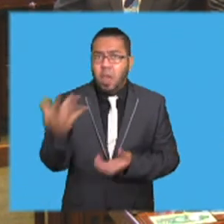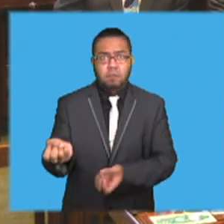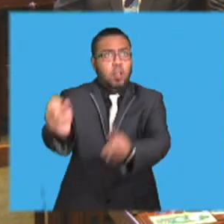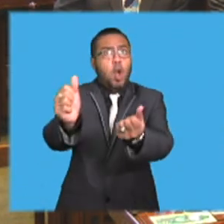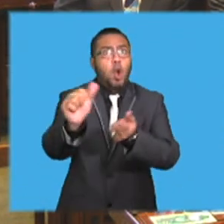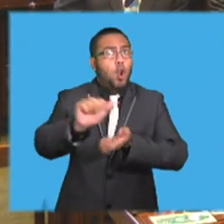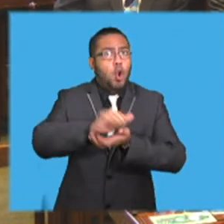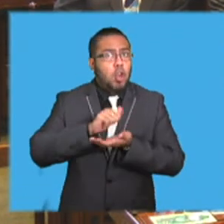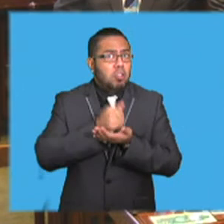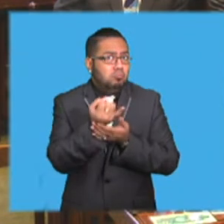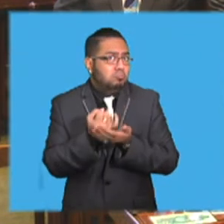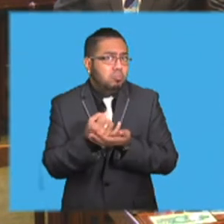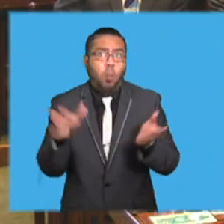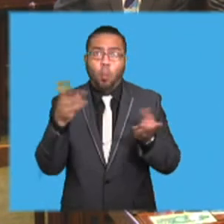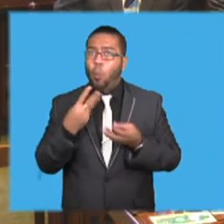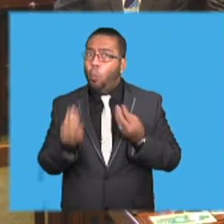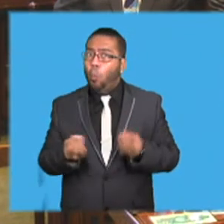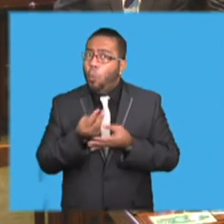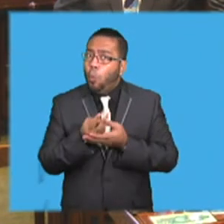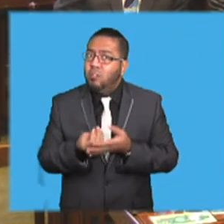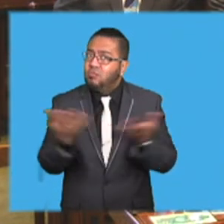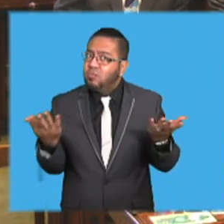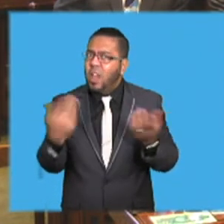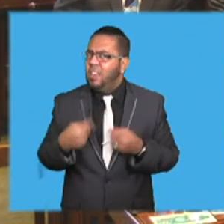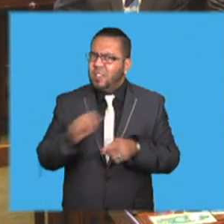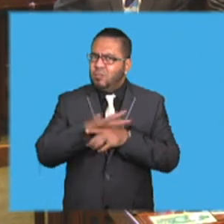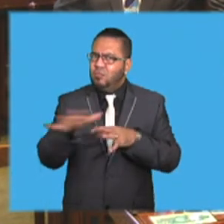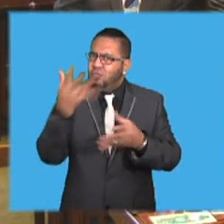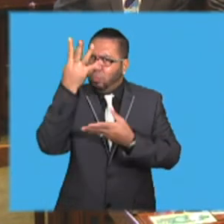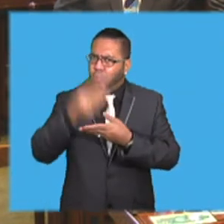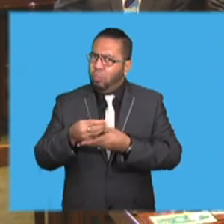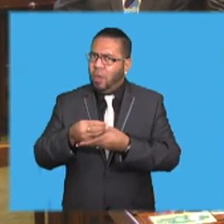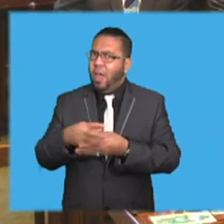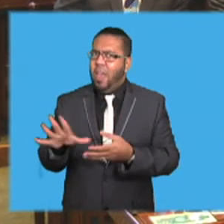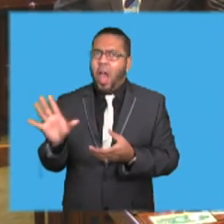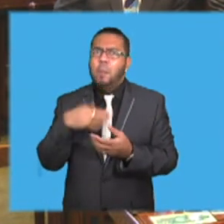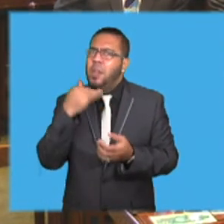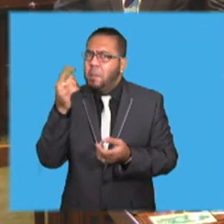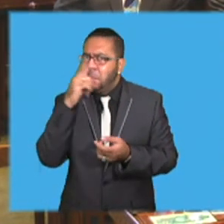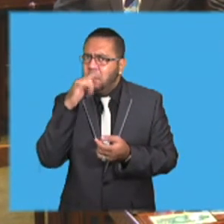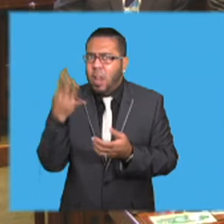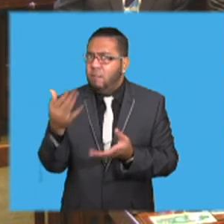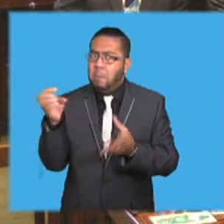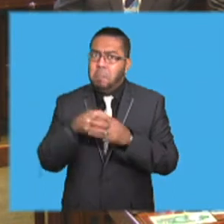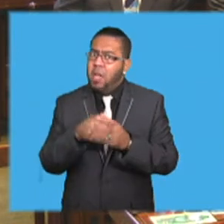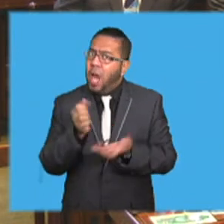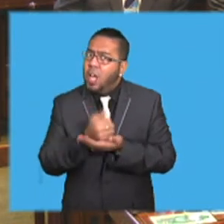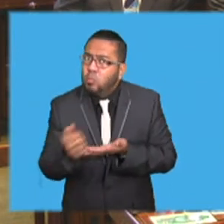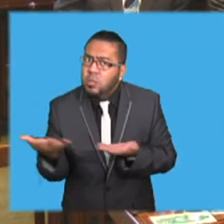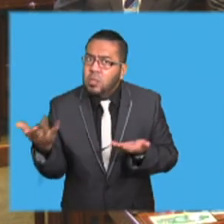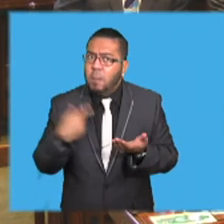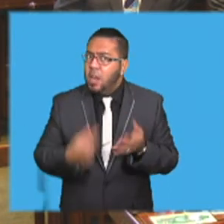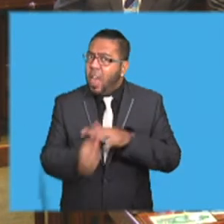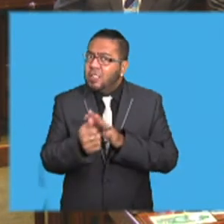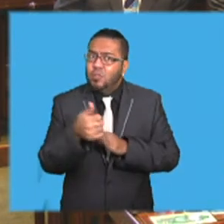particular wage? Is the majority of the population, what age are they below? How many people have bank accounts? How many people have access to